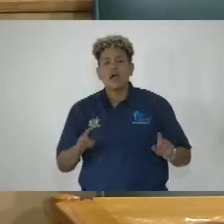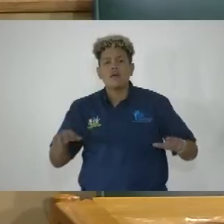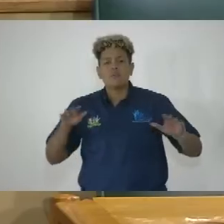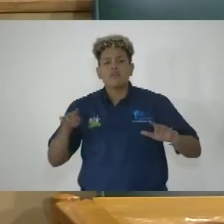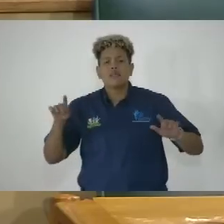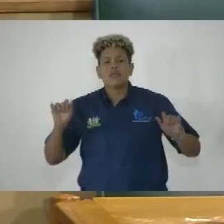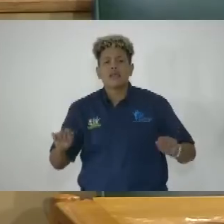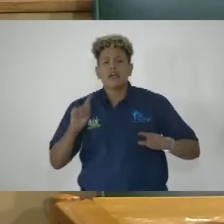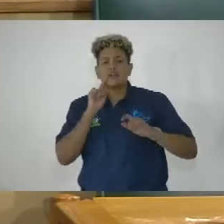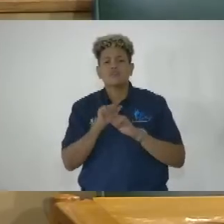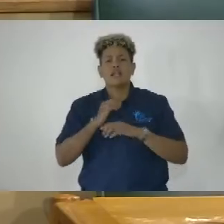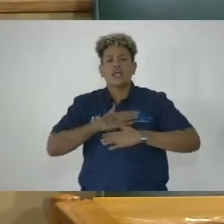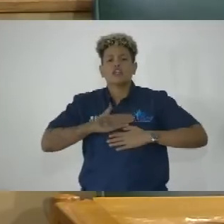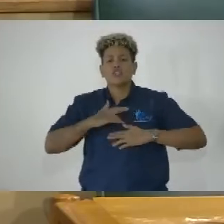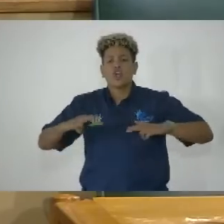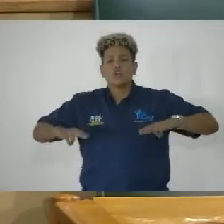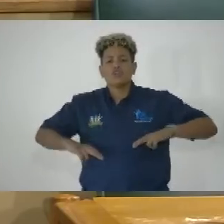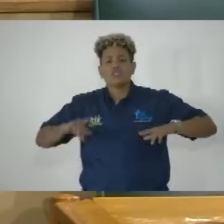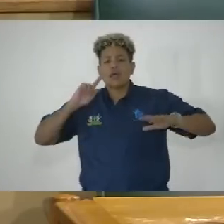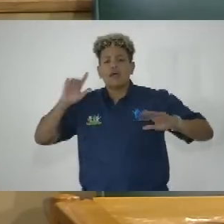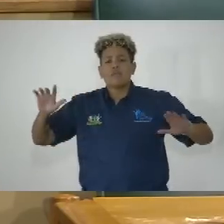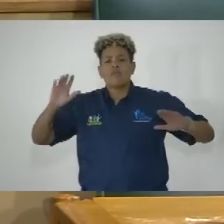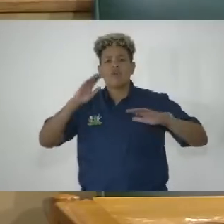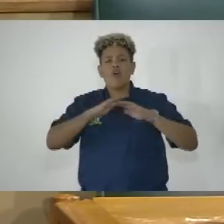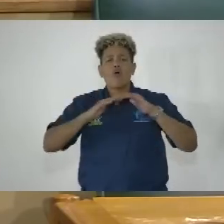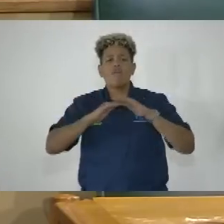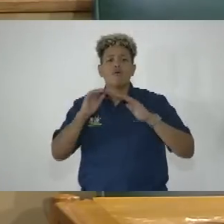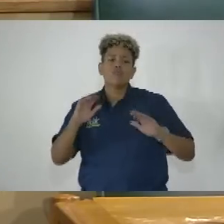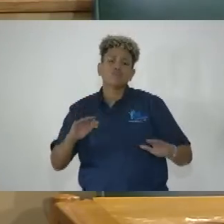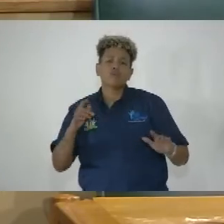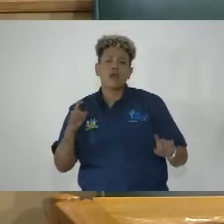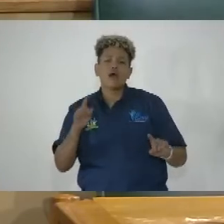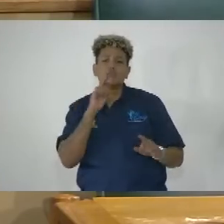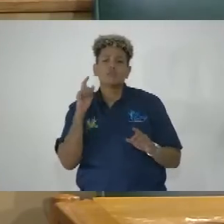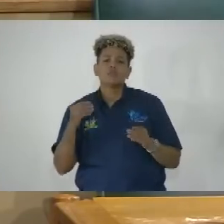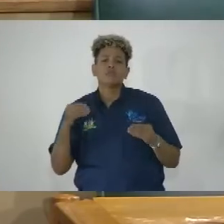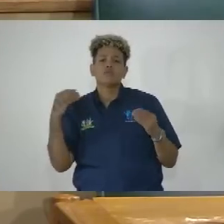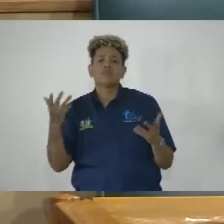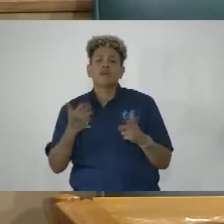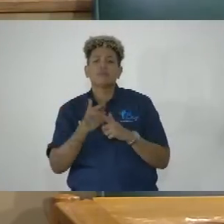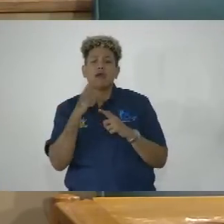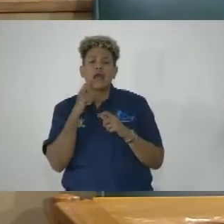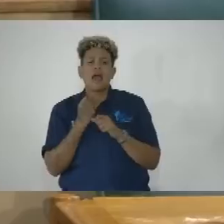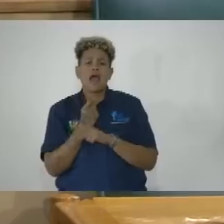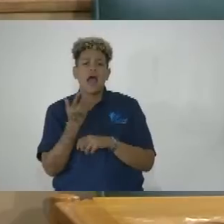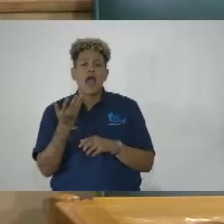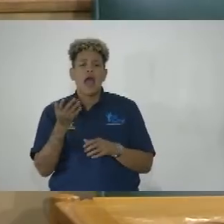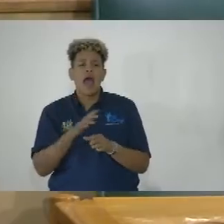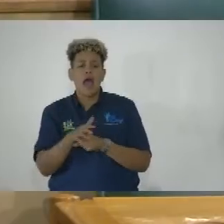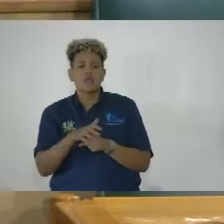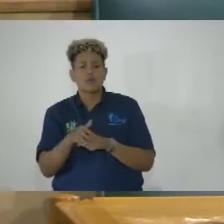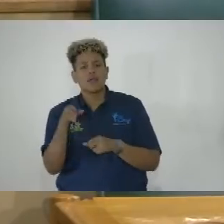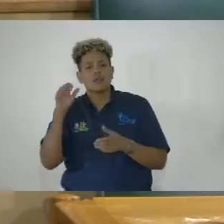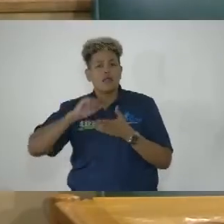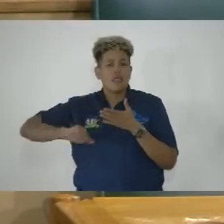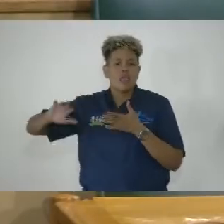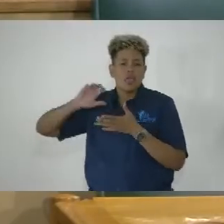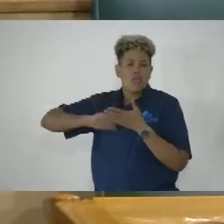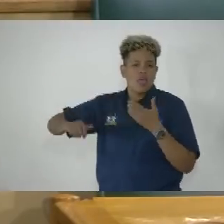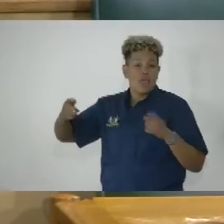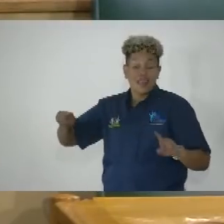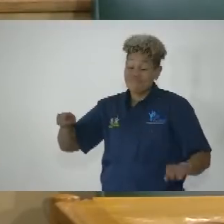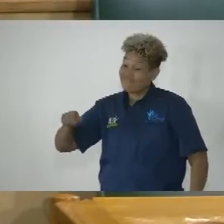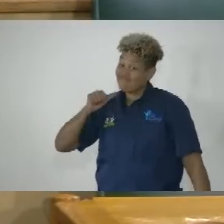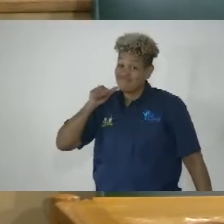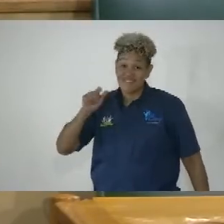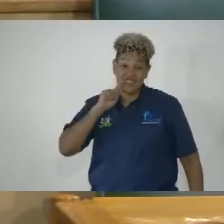can enjoy a retirement of relative comfort provided by an adequate pension. However, that is